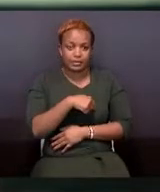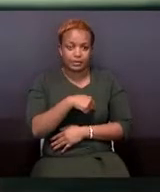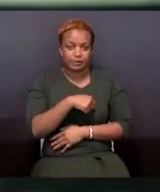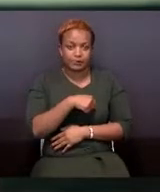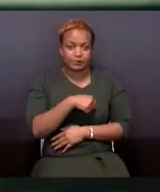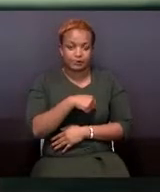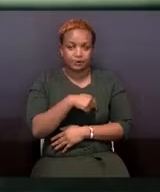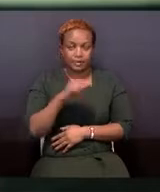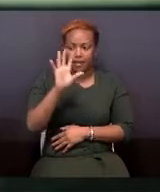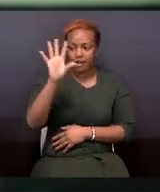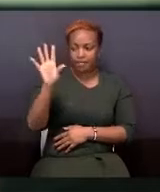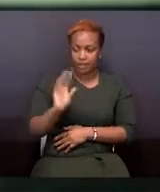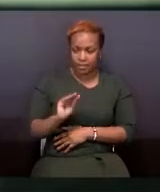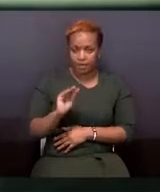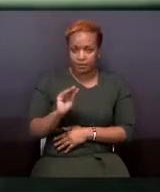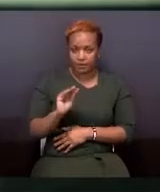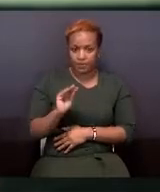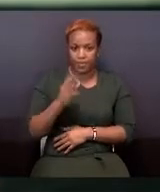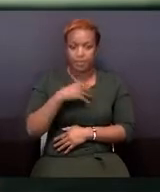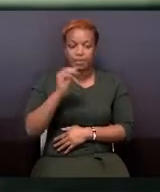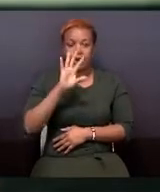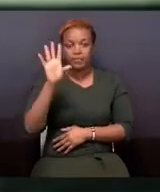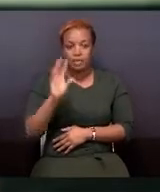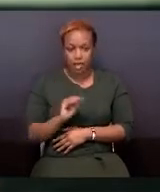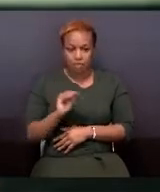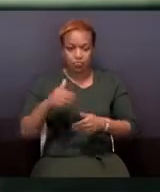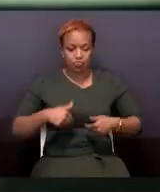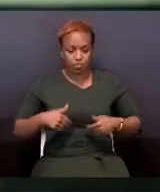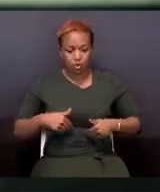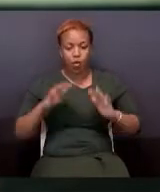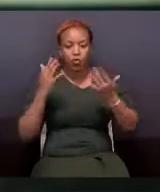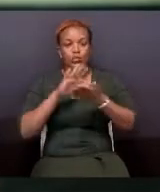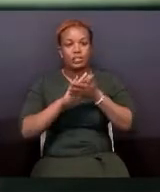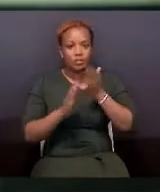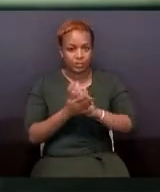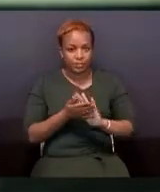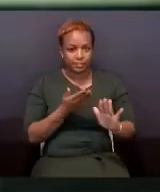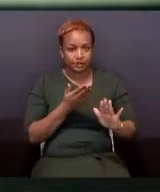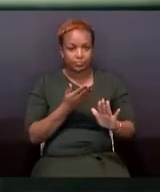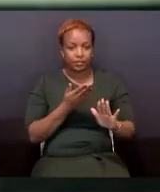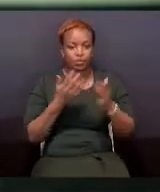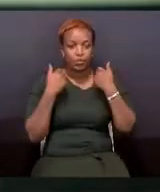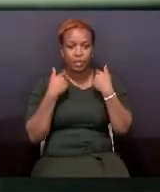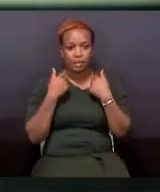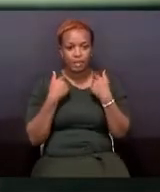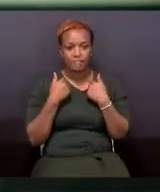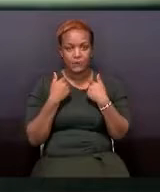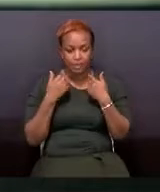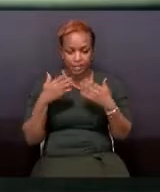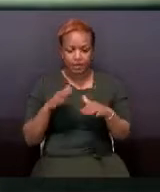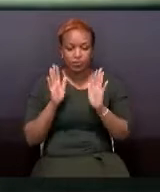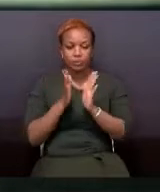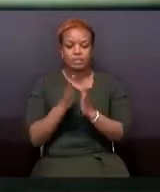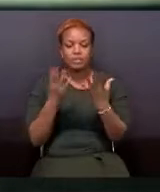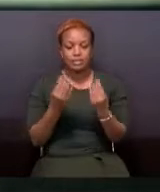with Africa and African youth or without. So we are left with really a simple and